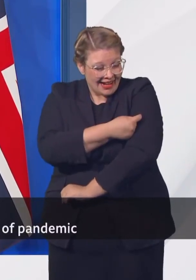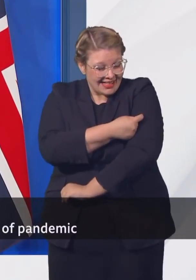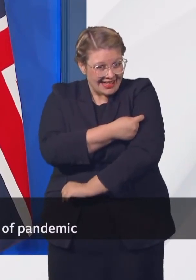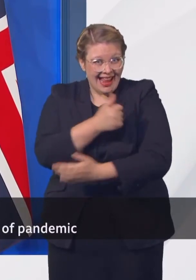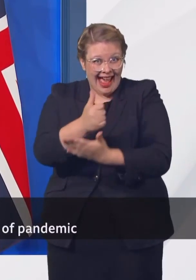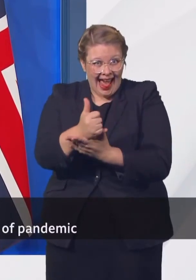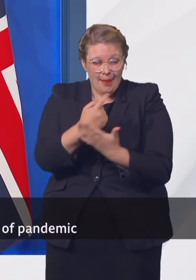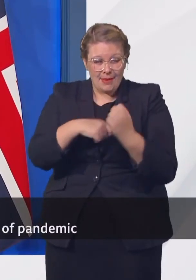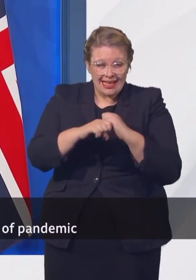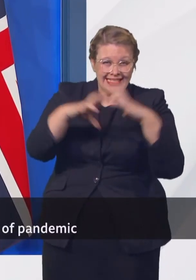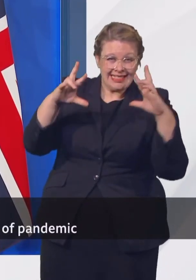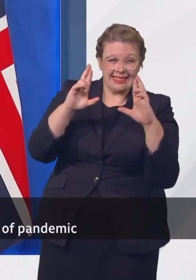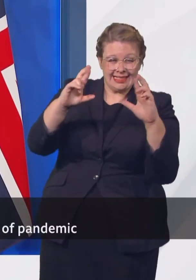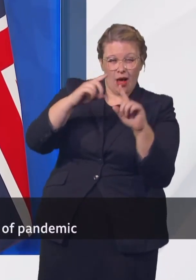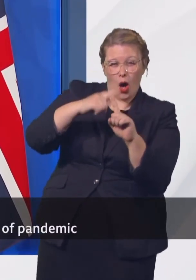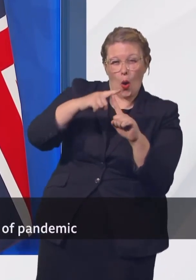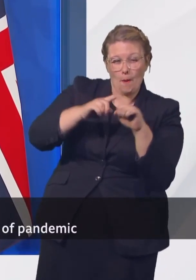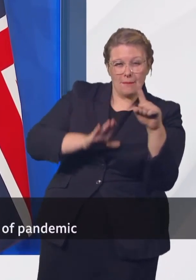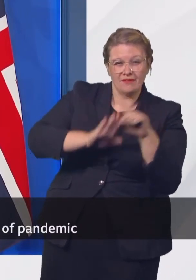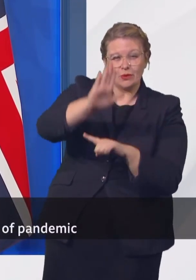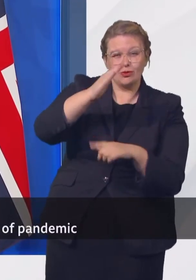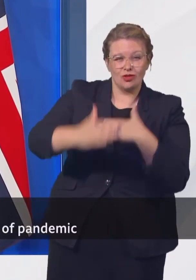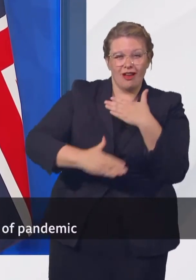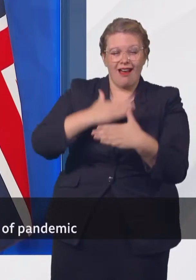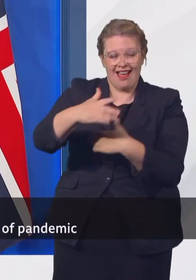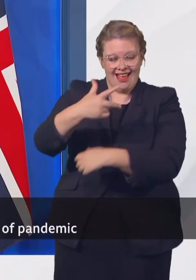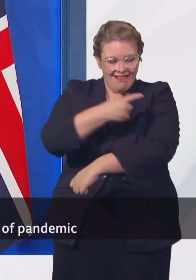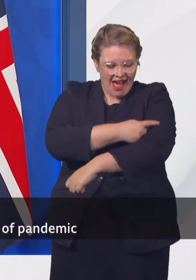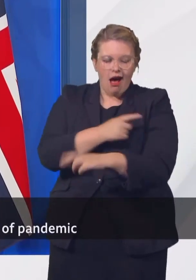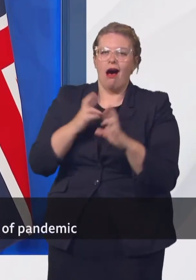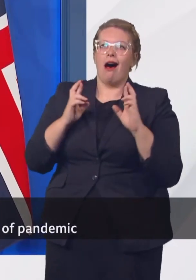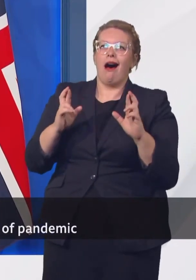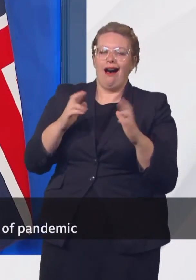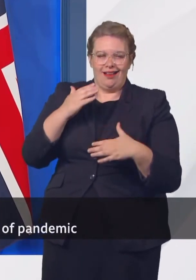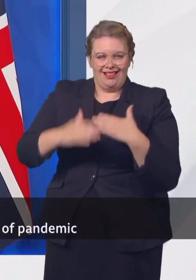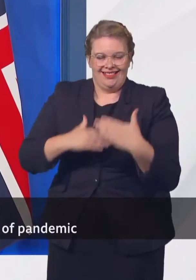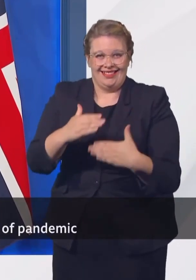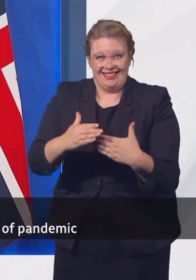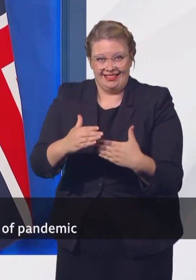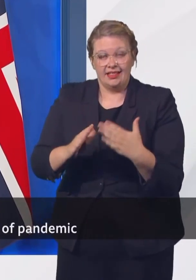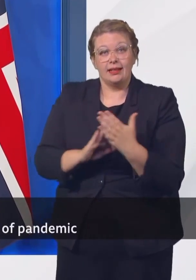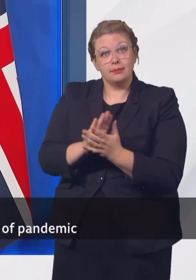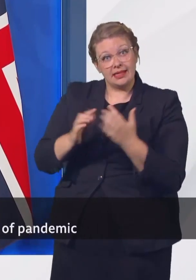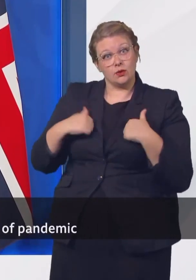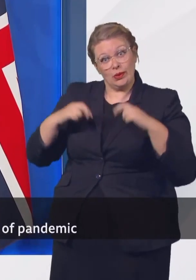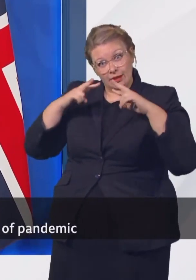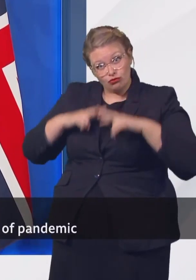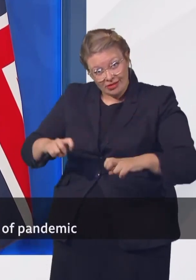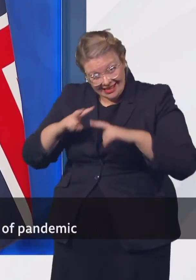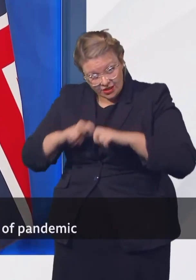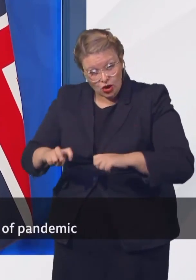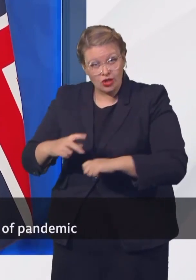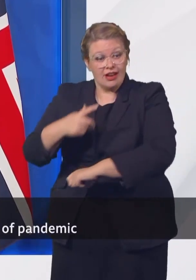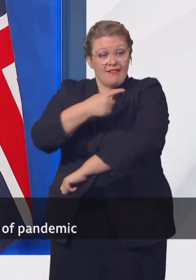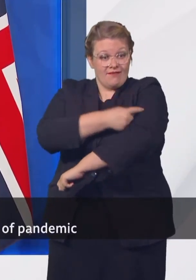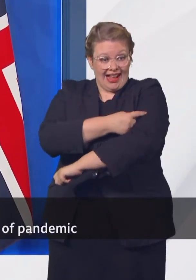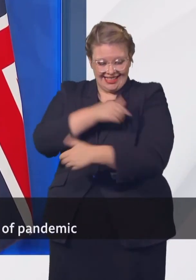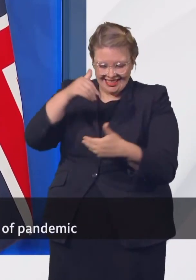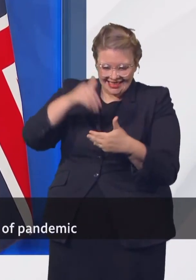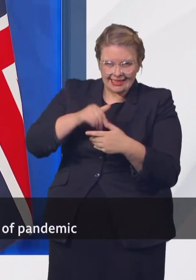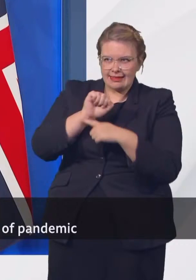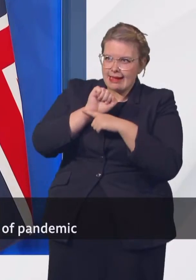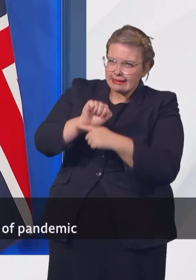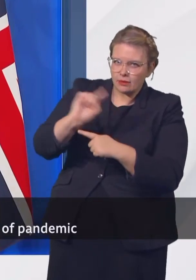So we've looked at the effectiveness of the vaccine, and we've looked at the take-up of the vaccine. Now I want to turn to the combination of the